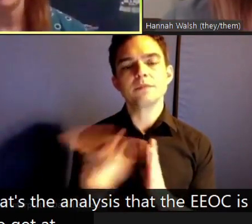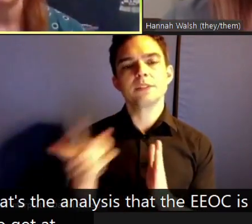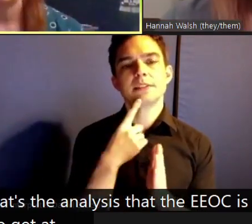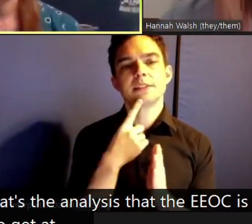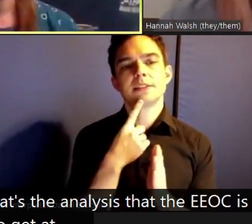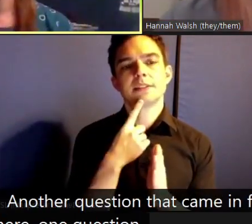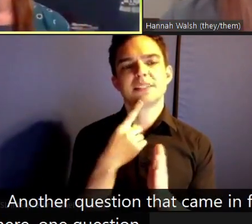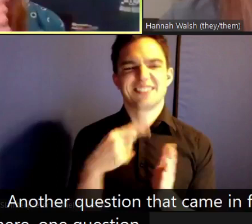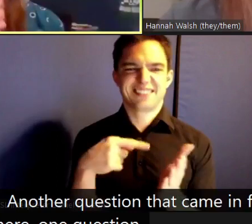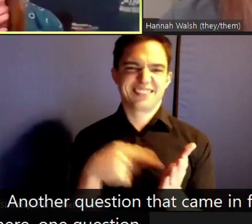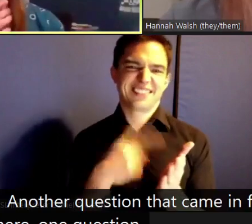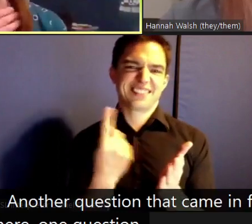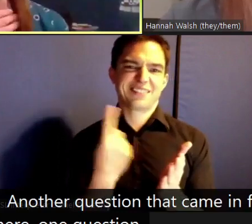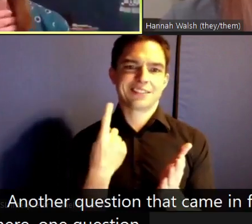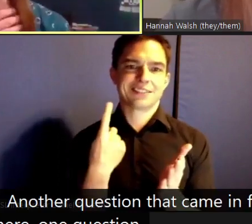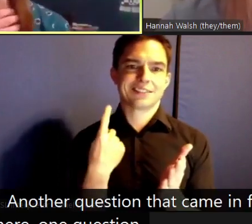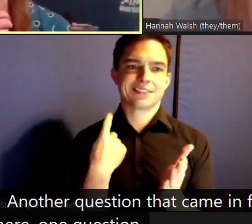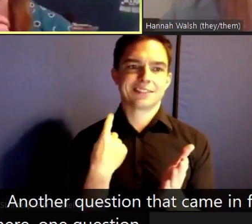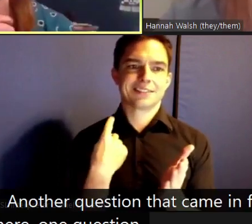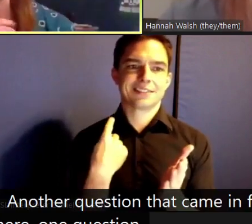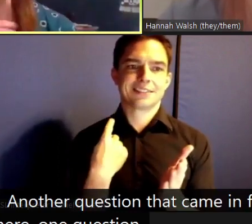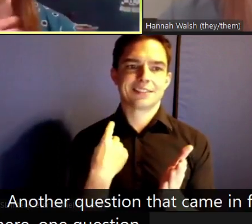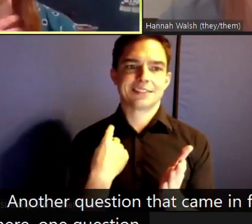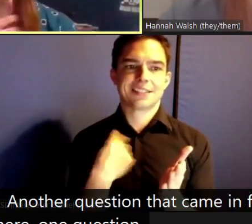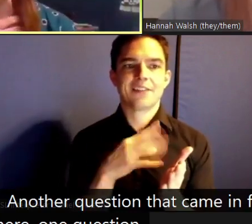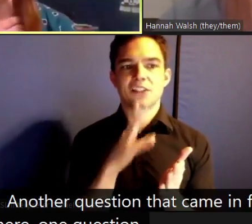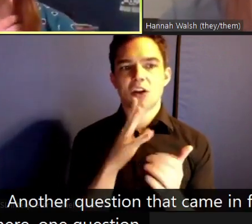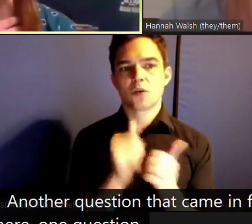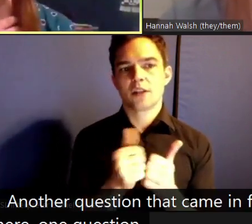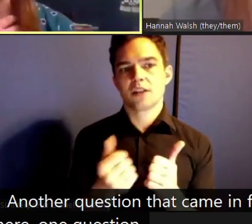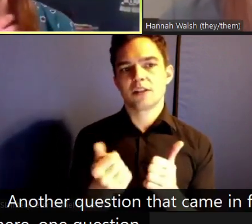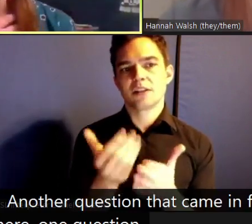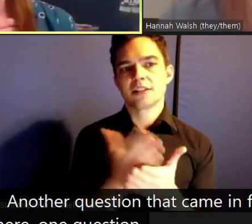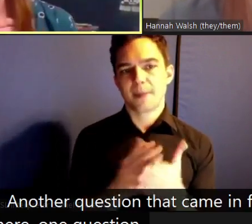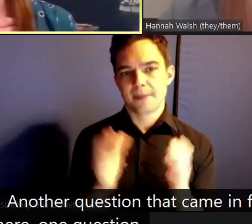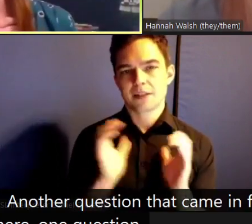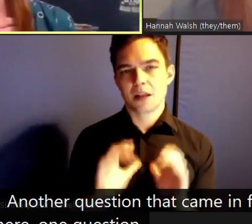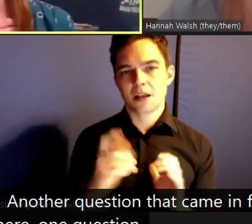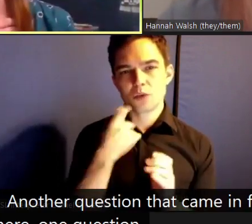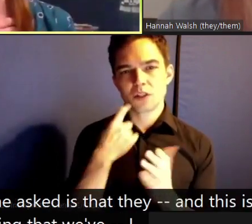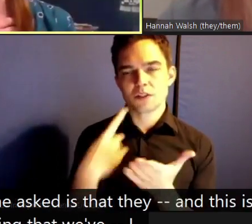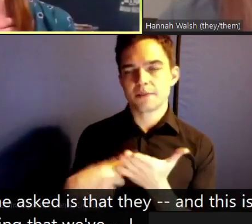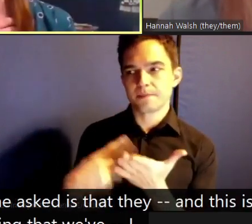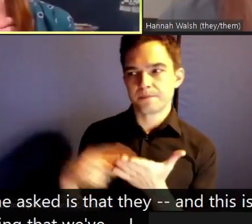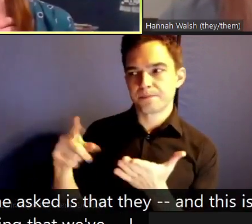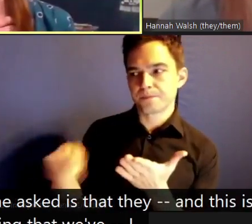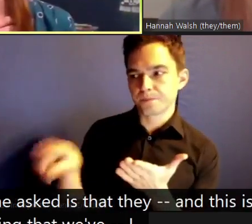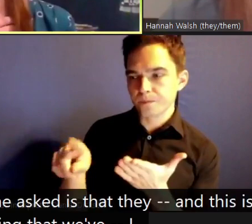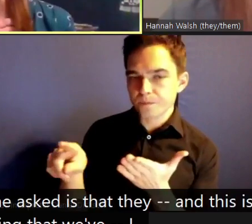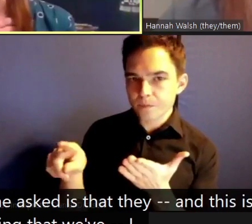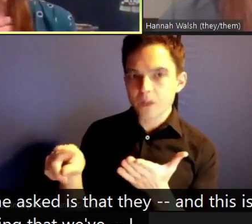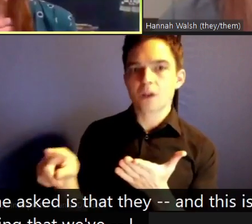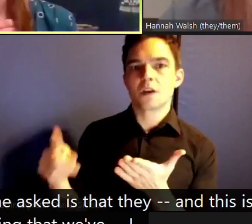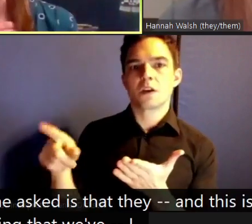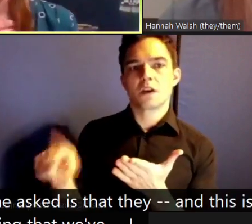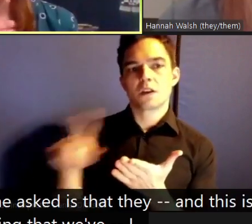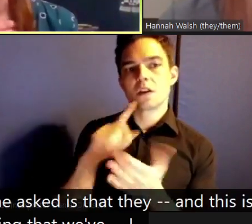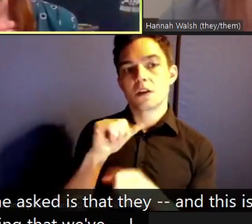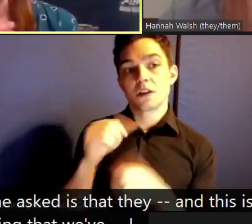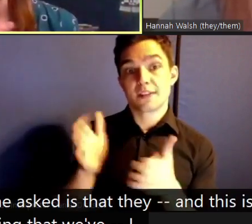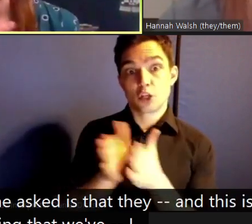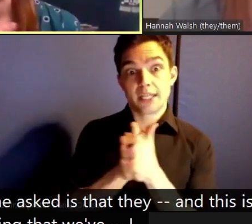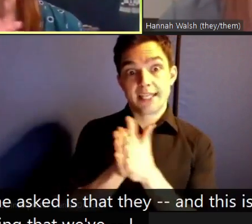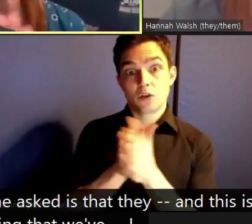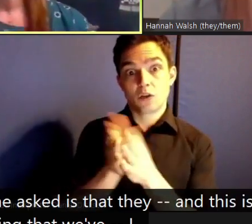and this is actually something that I've talked to a couple of clients about recently, that they really are eager to go back